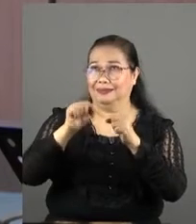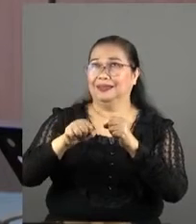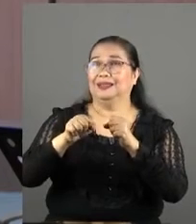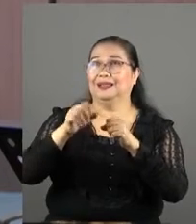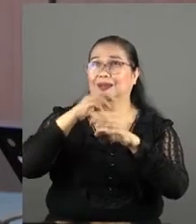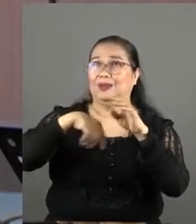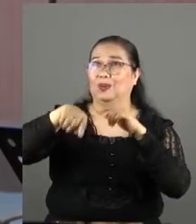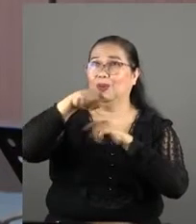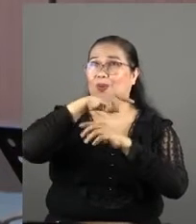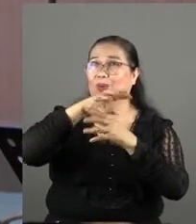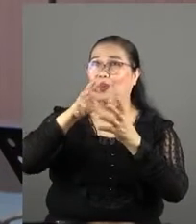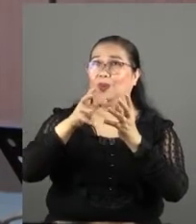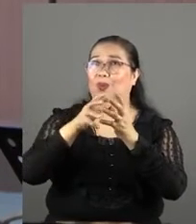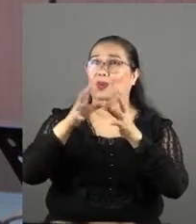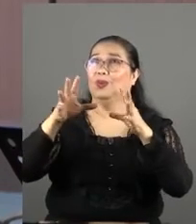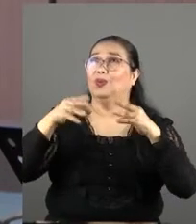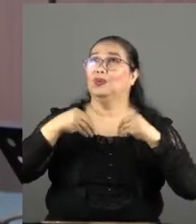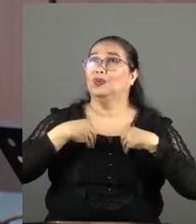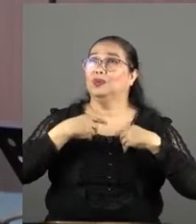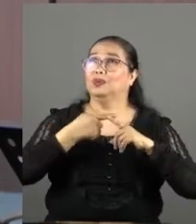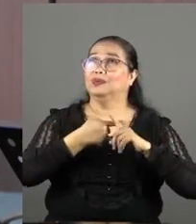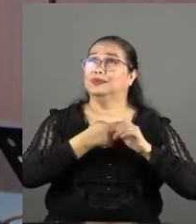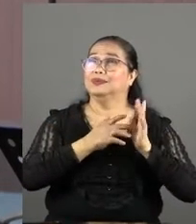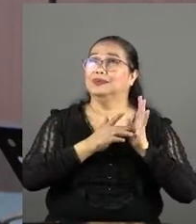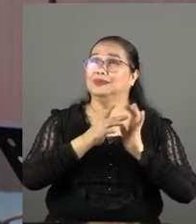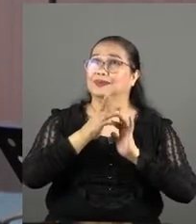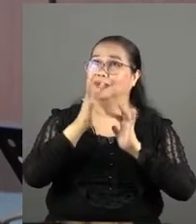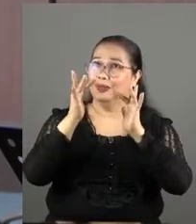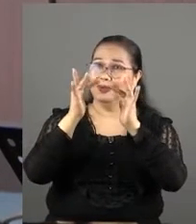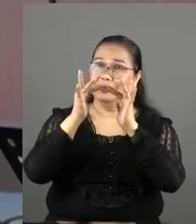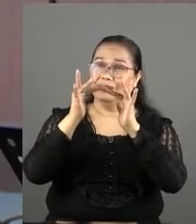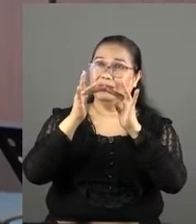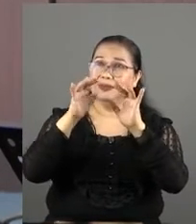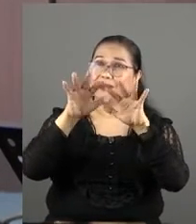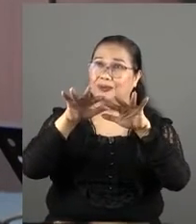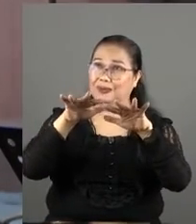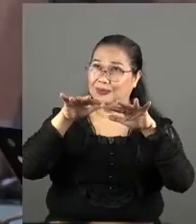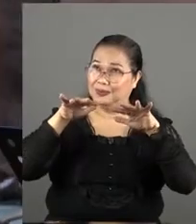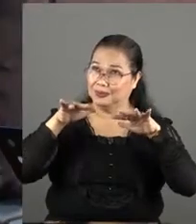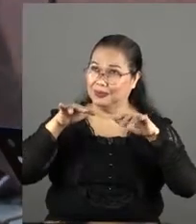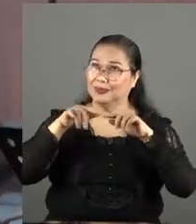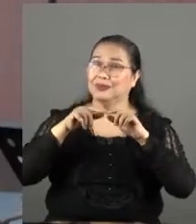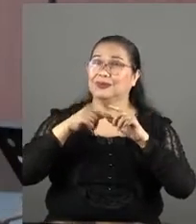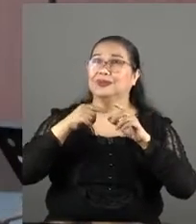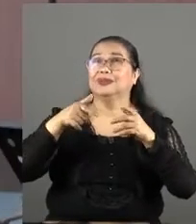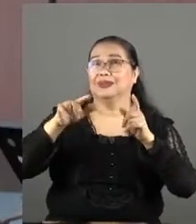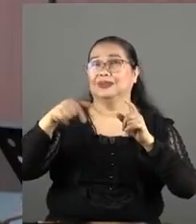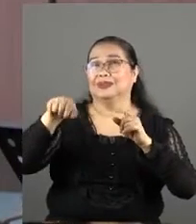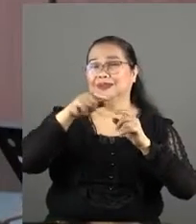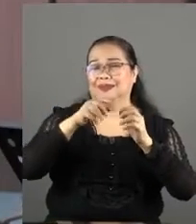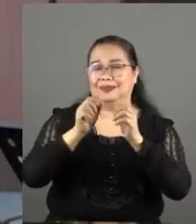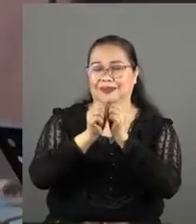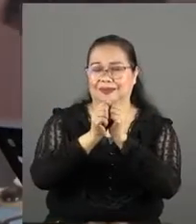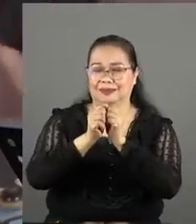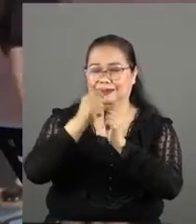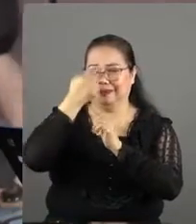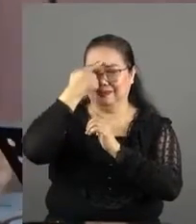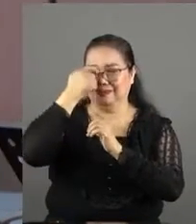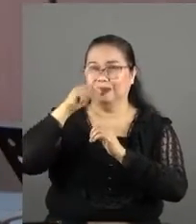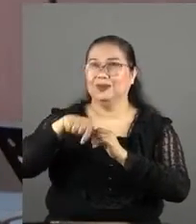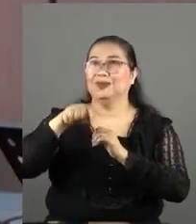everyone joining us who has received Christ, online or on site, please let them join us here. Because this